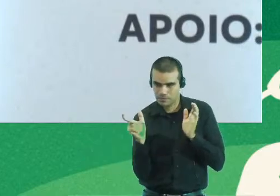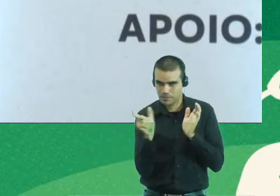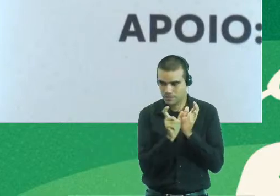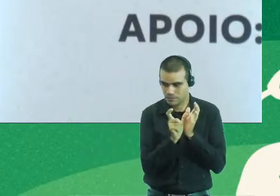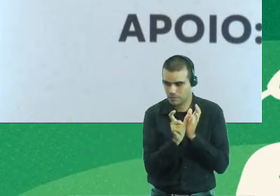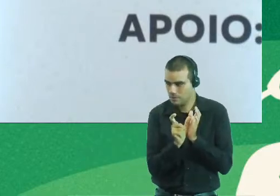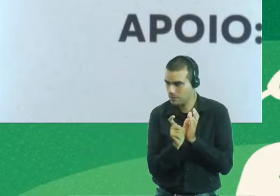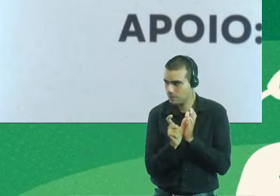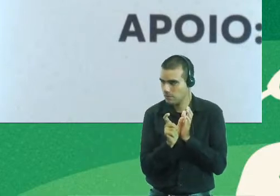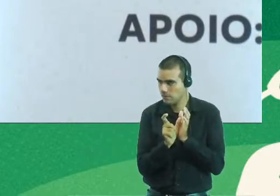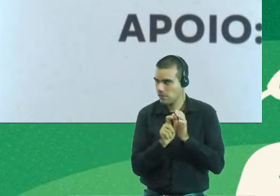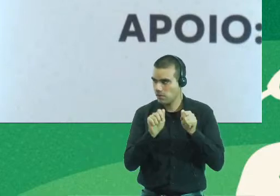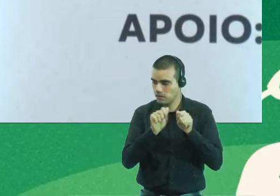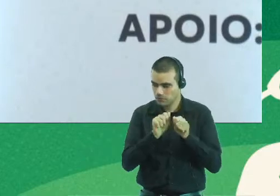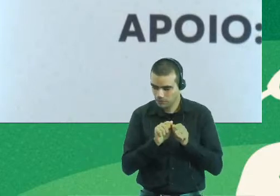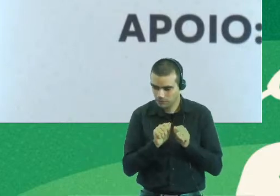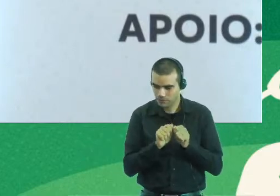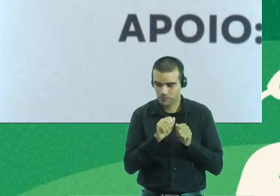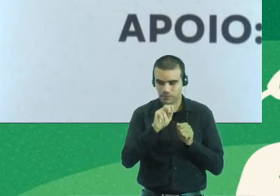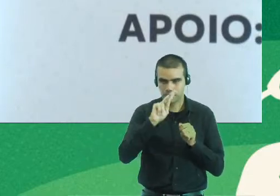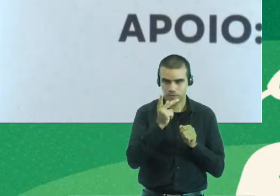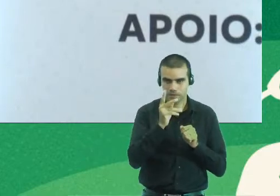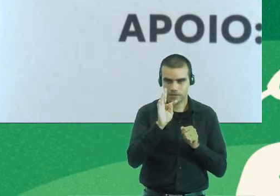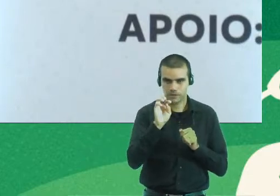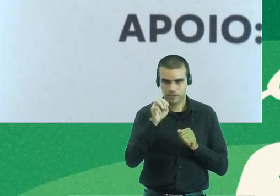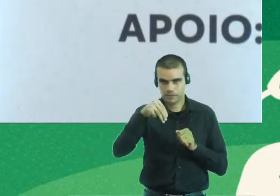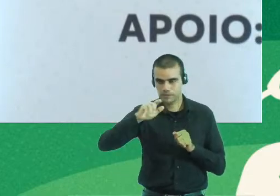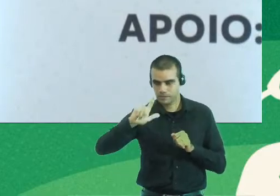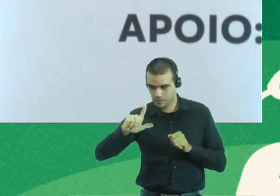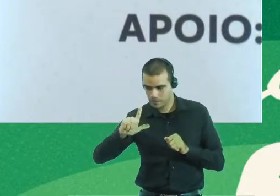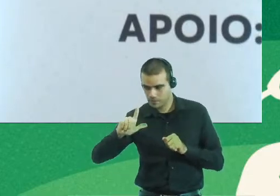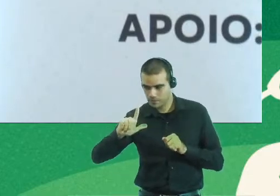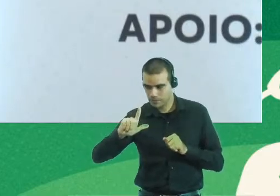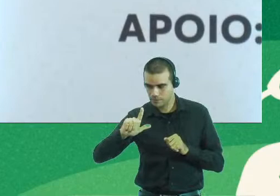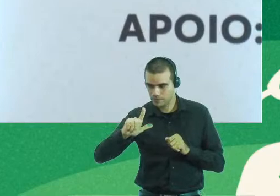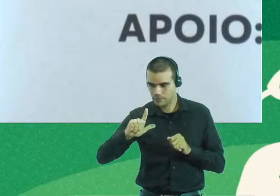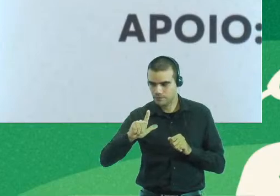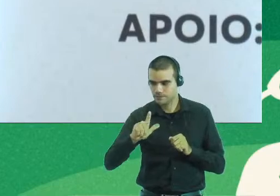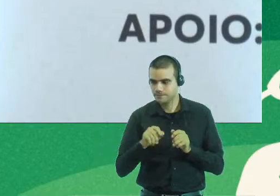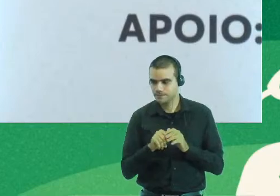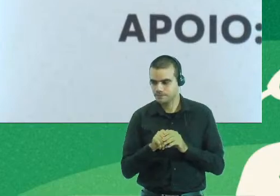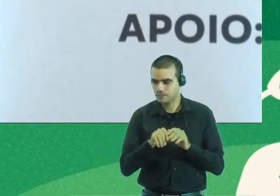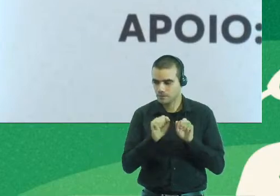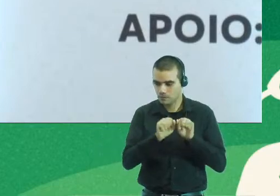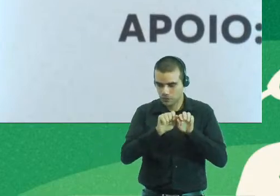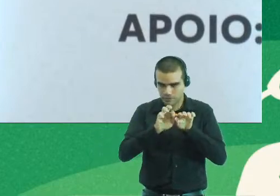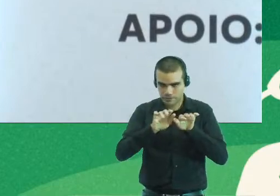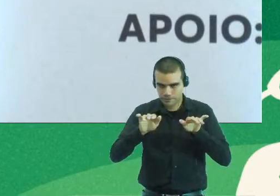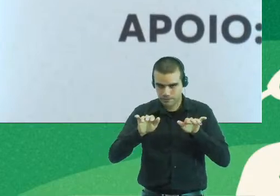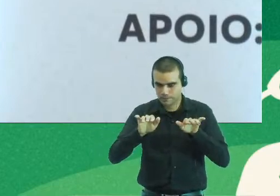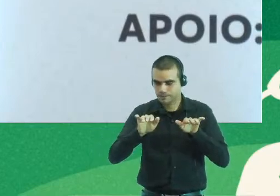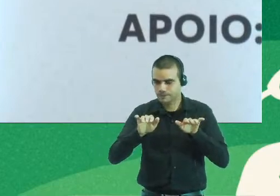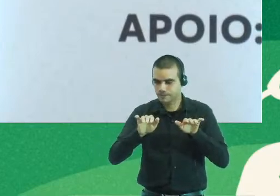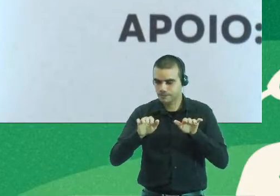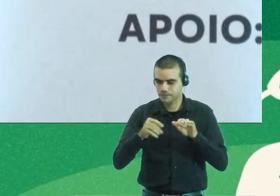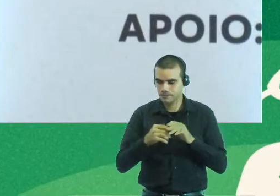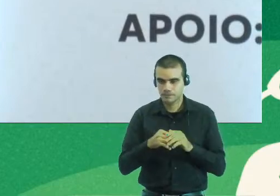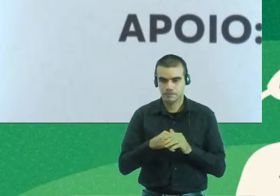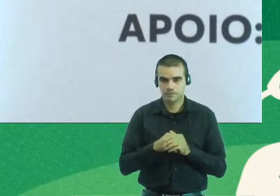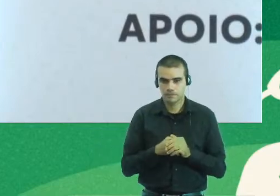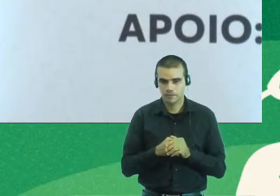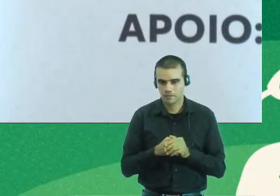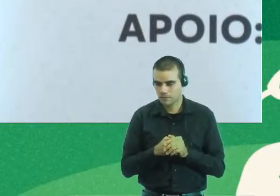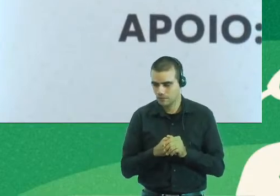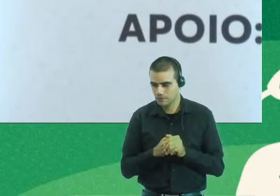HTML.parser. And then I'm going to, I can go through, for example, and I can say, let's say I want to